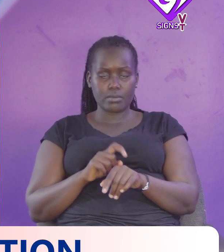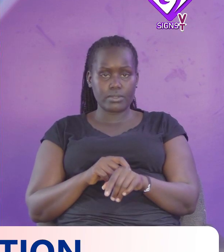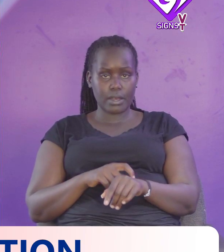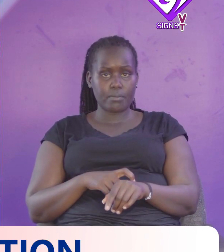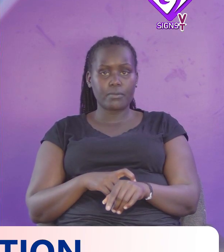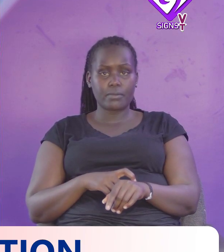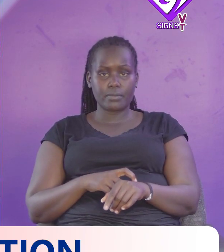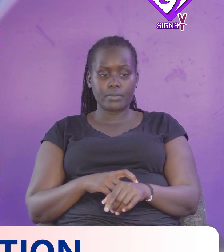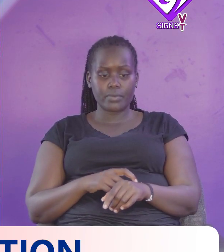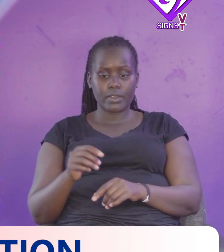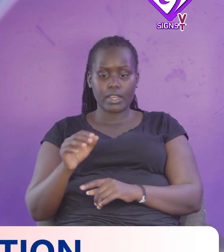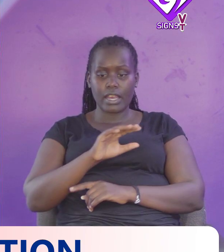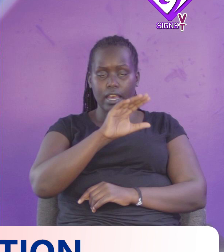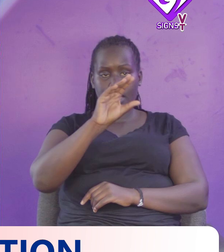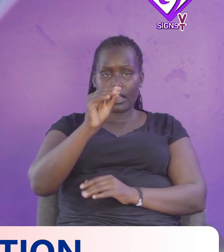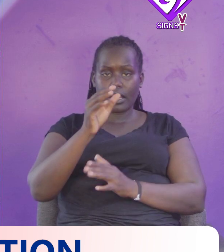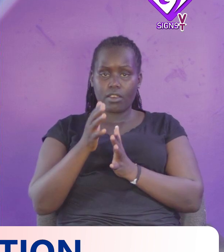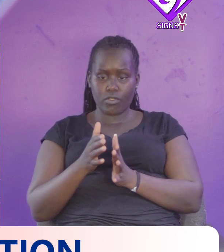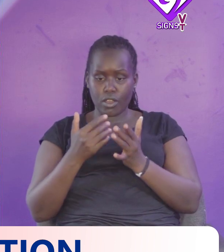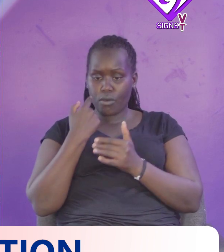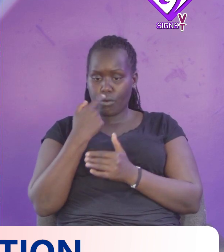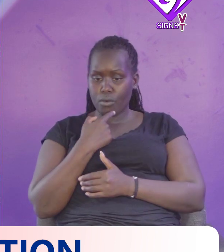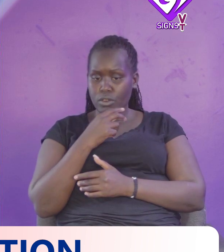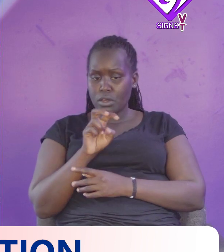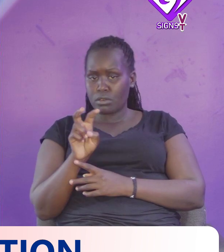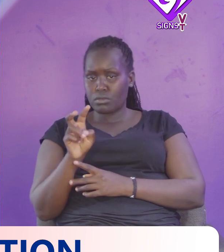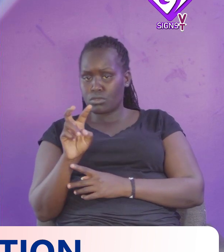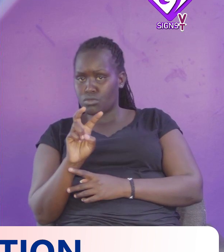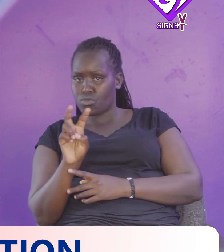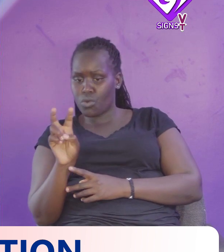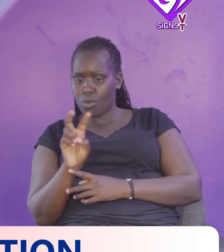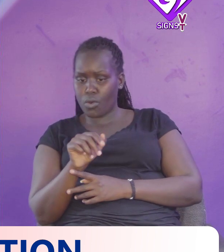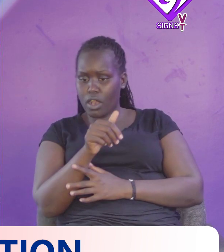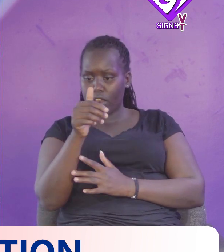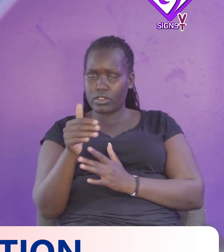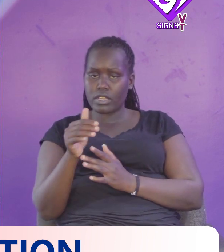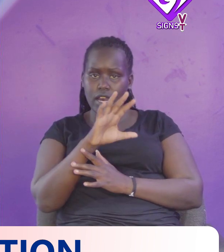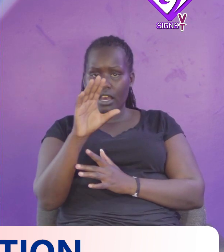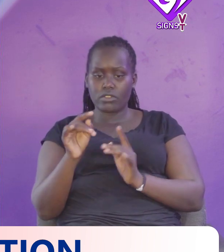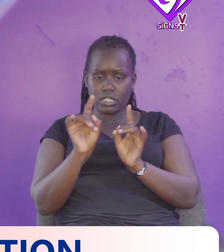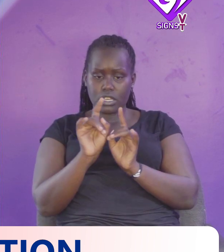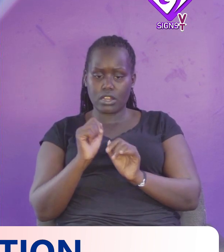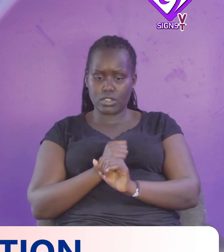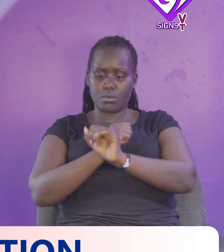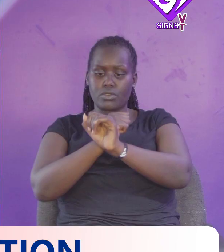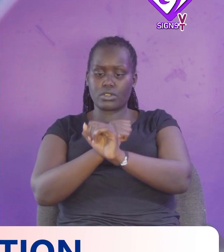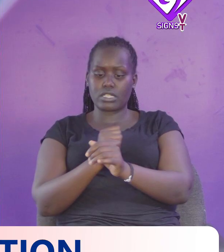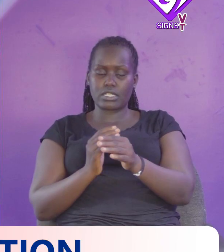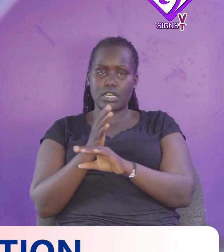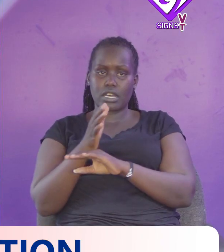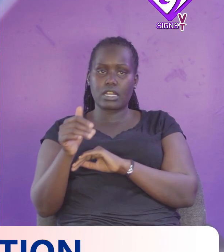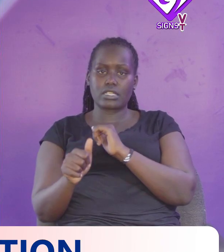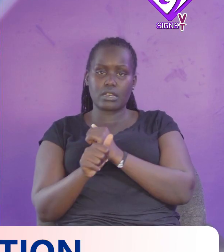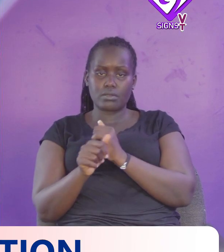you the African who is supposed now to watch over fellow Africans and protect them against abuses. Yeah. You are the